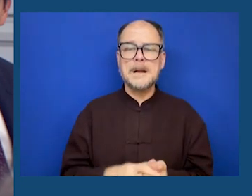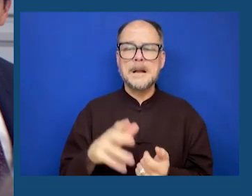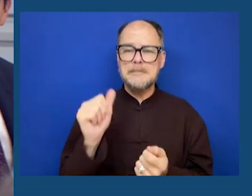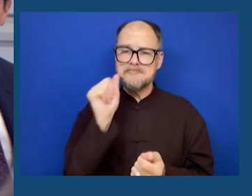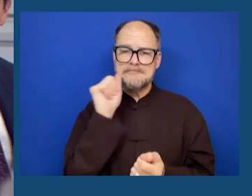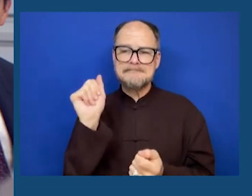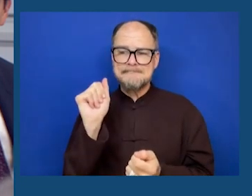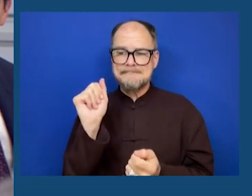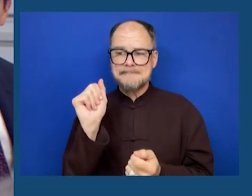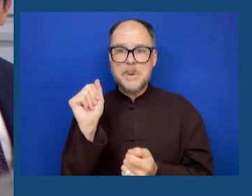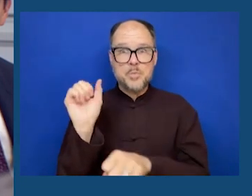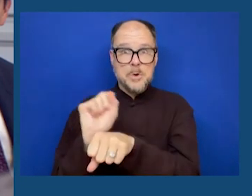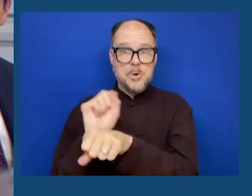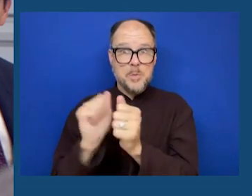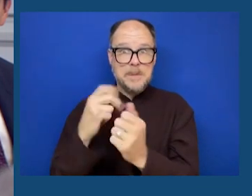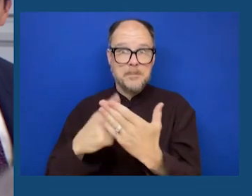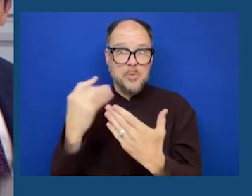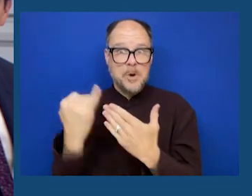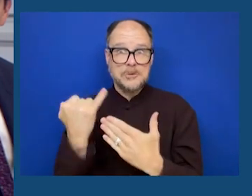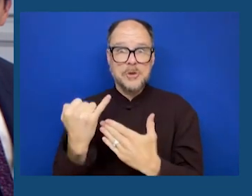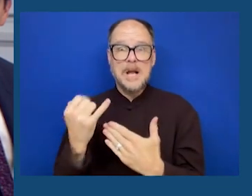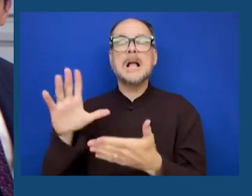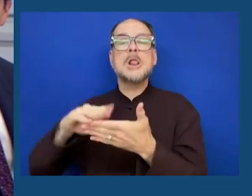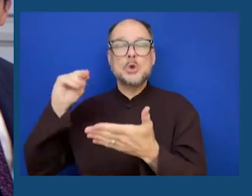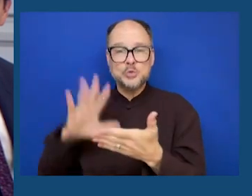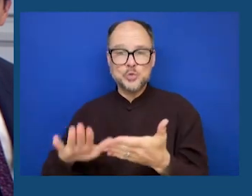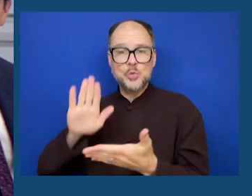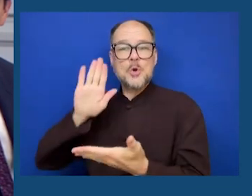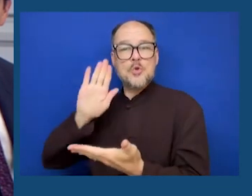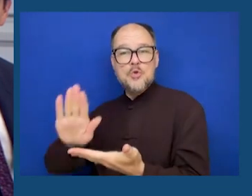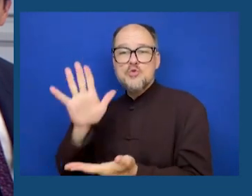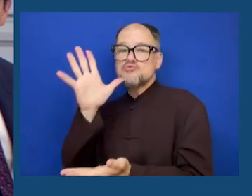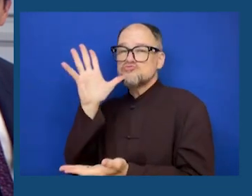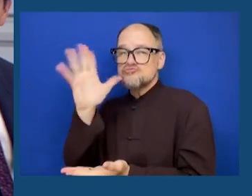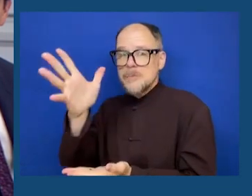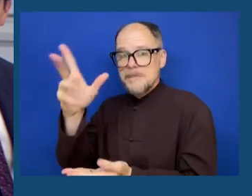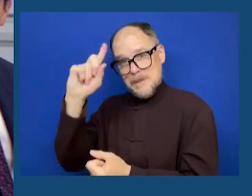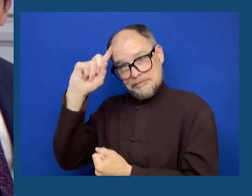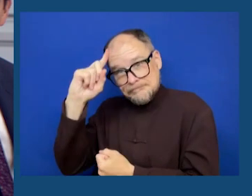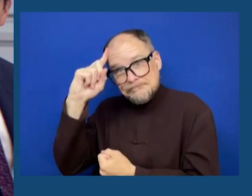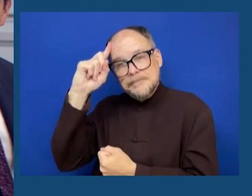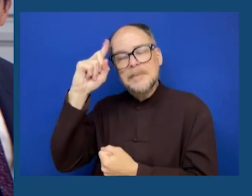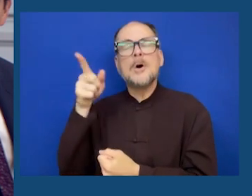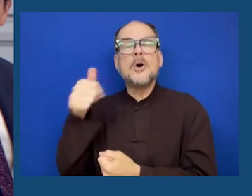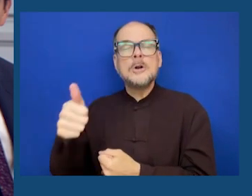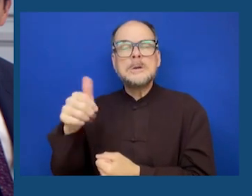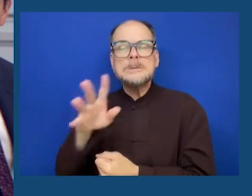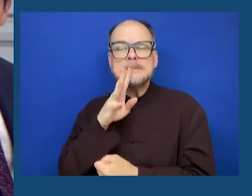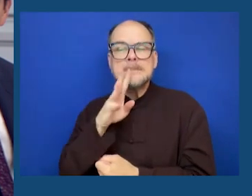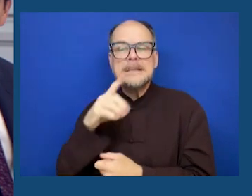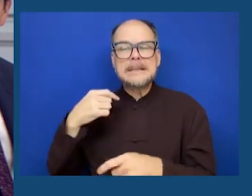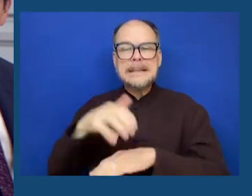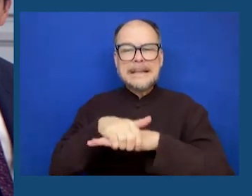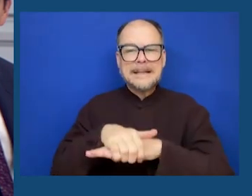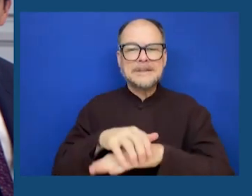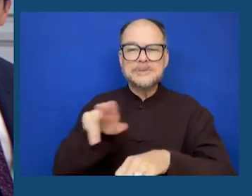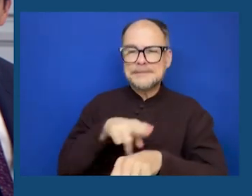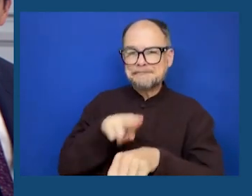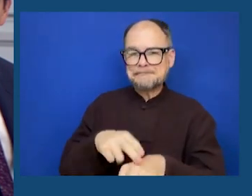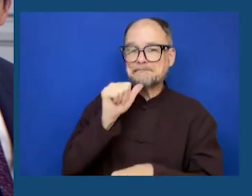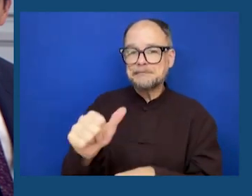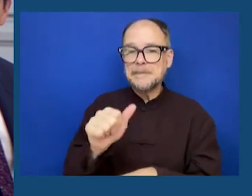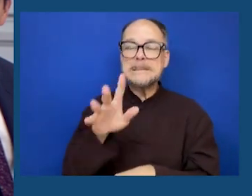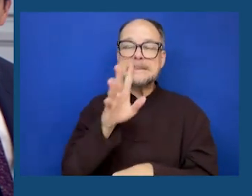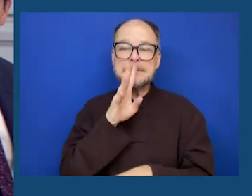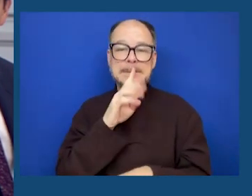inspired by a student's grandmother, who is not a native English speaker. She speaks Mandarin and struggling to learn